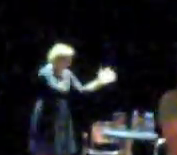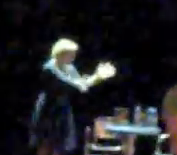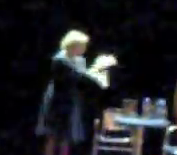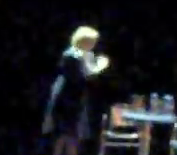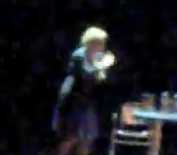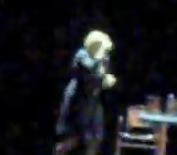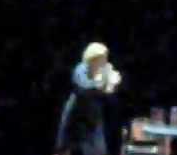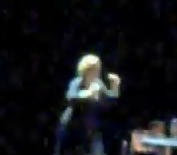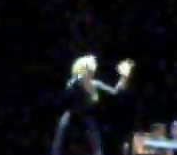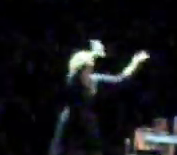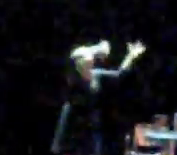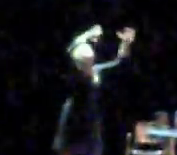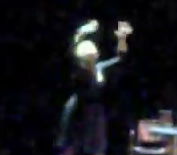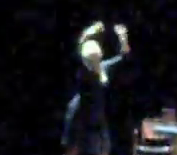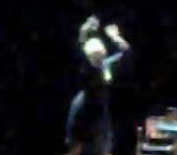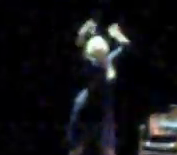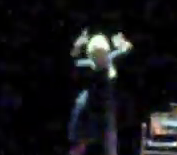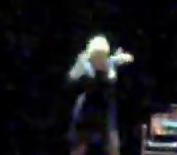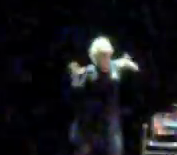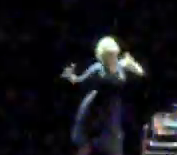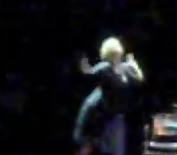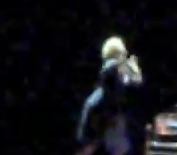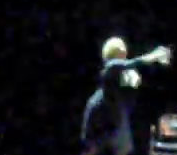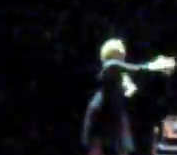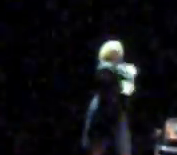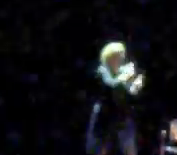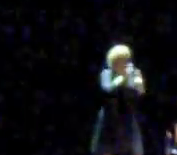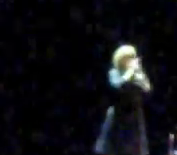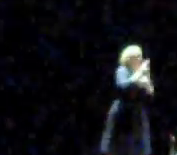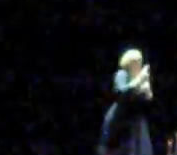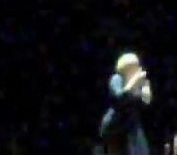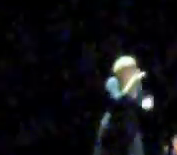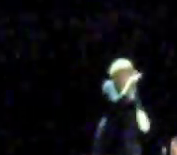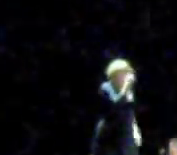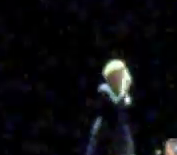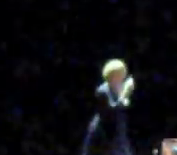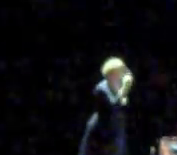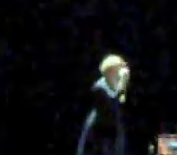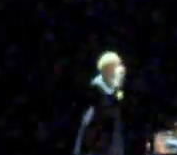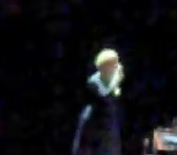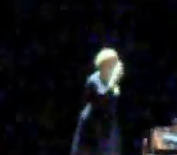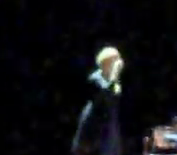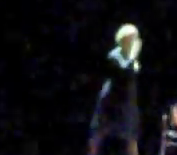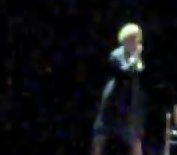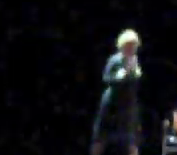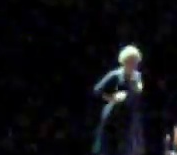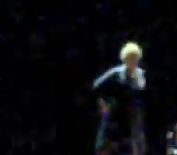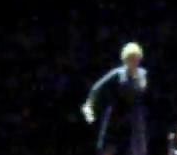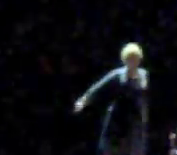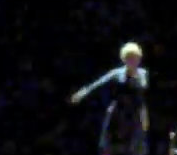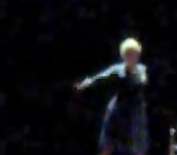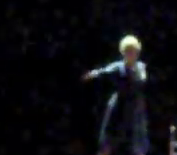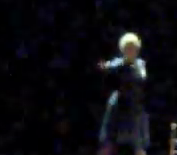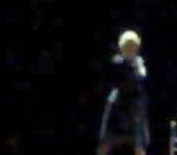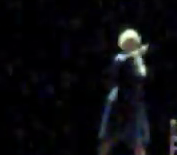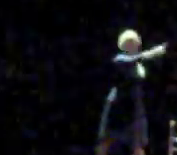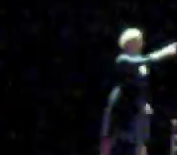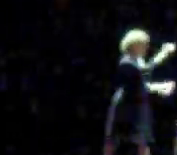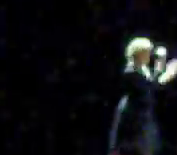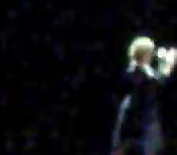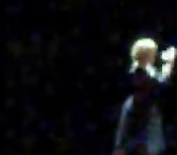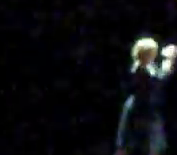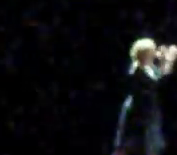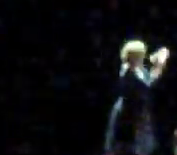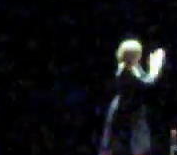each cloud that holds everyone in momentary doubt. All these are inscriptions of